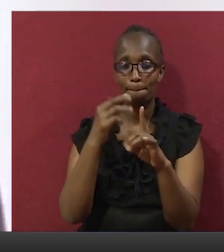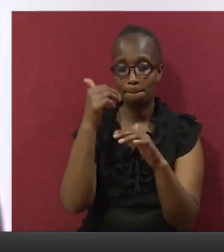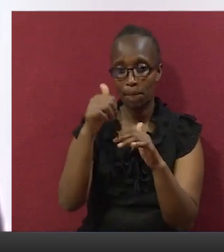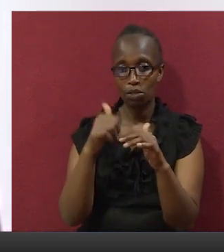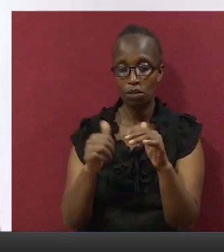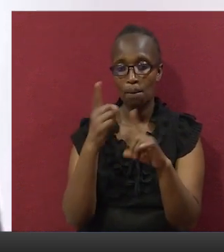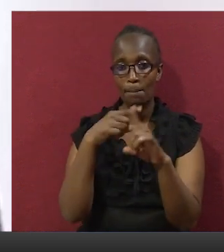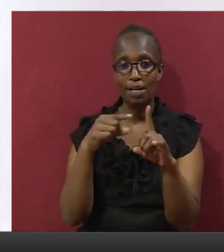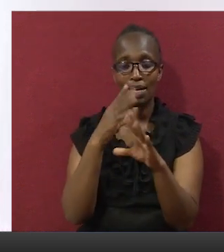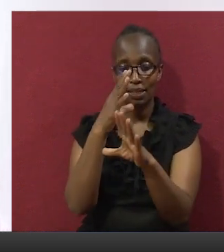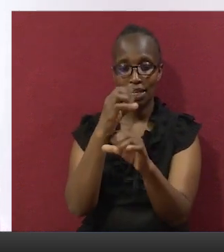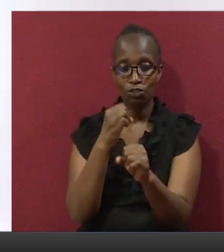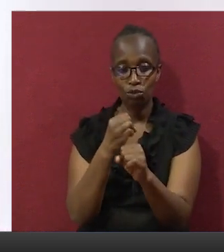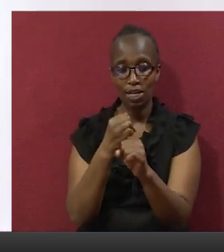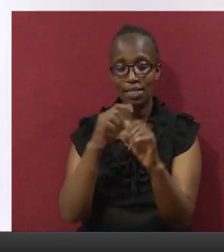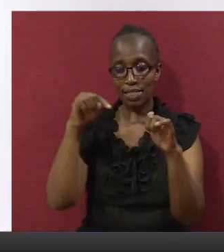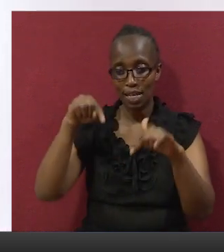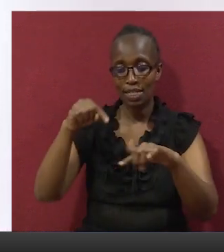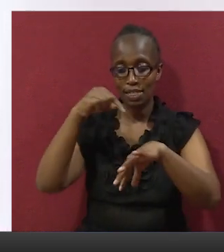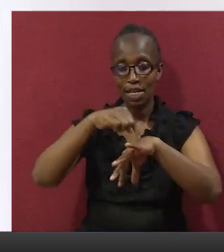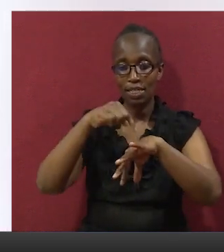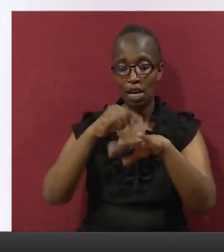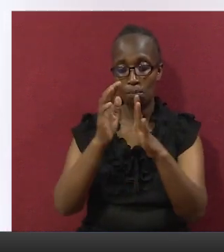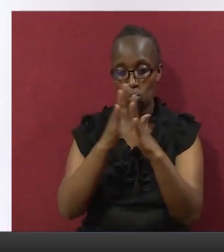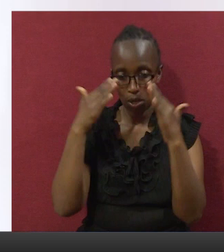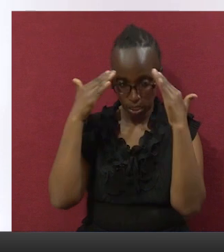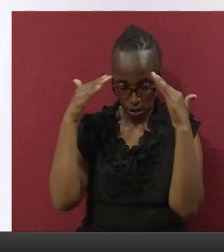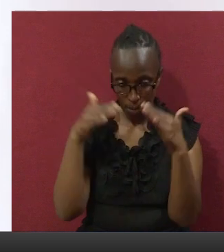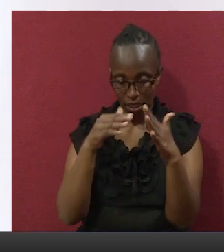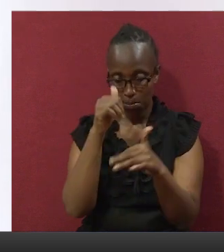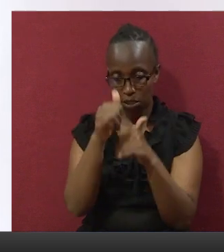Excellency, with the commitment that you have given yourself,